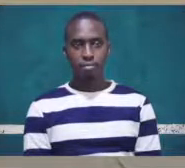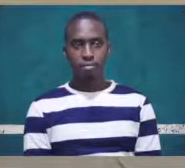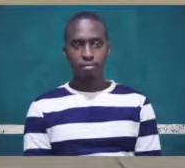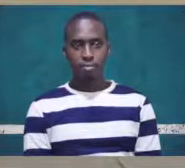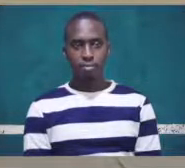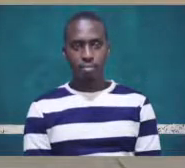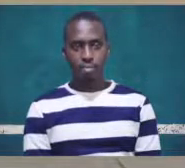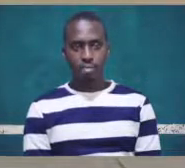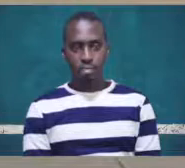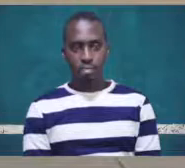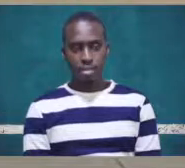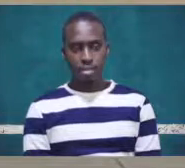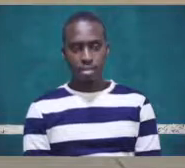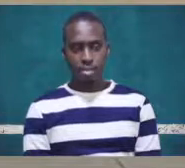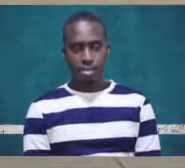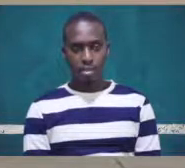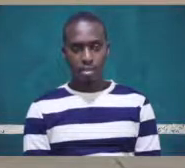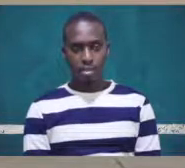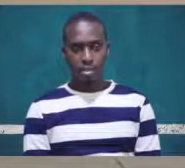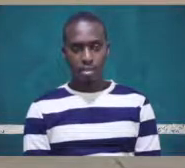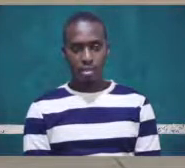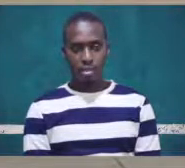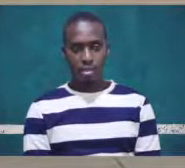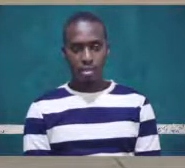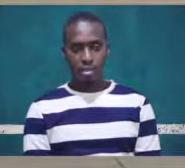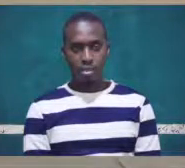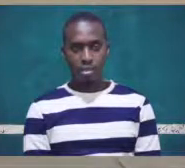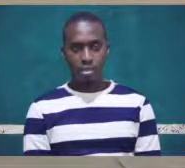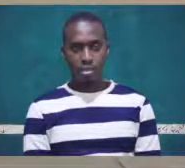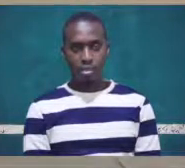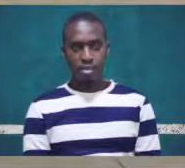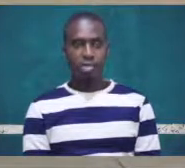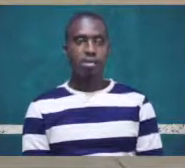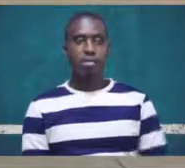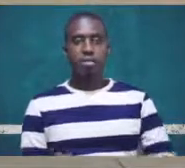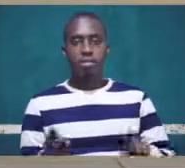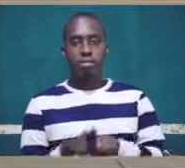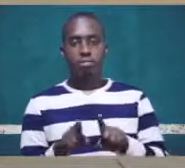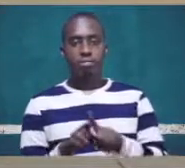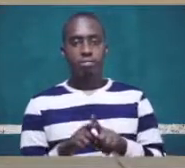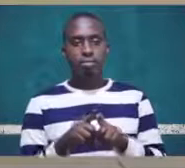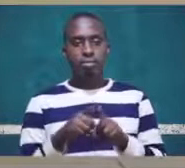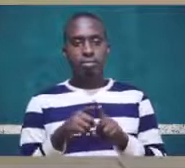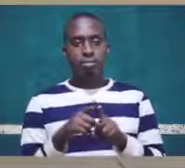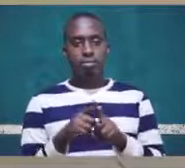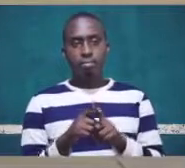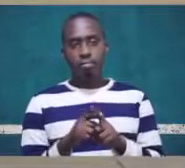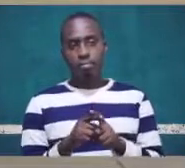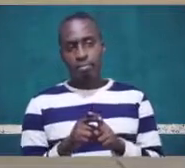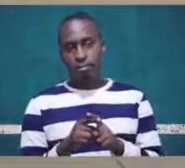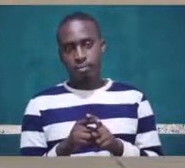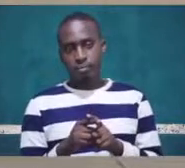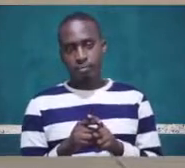1. What do you remain with? This is 1, 2, 2, 6, and the 2 zeros